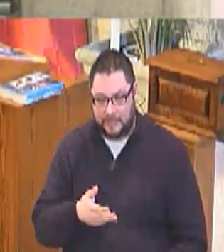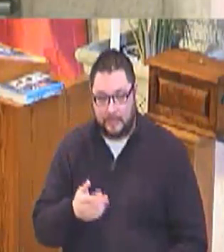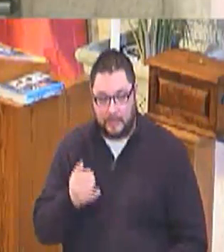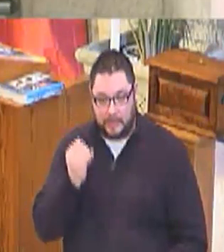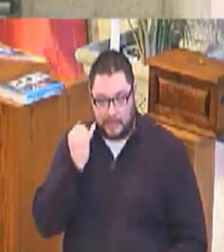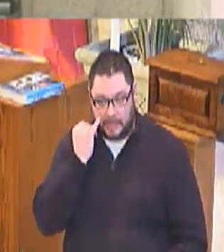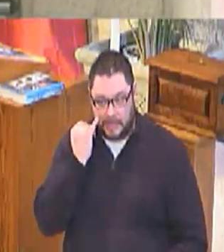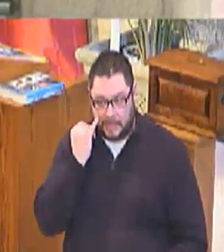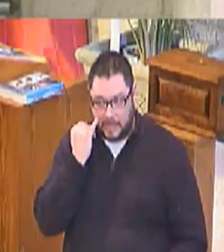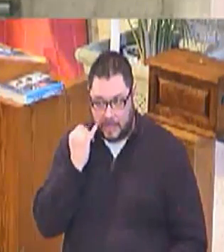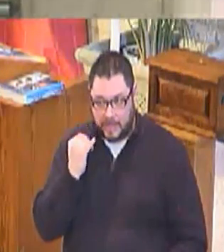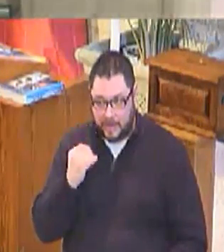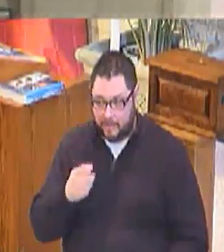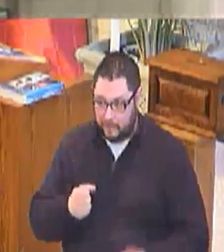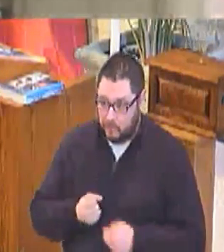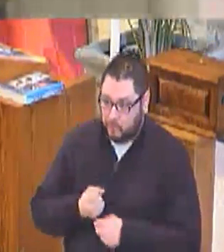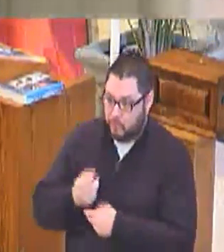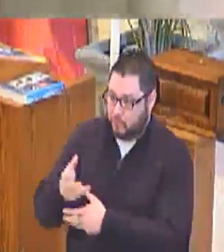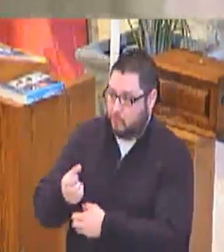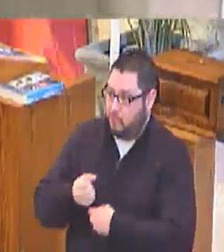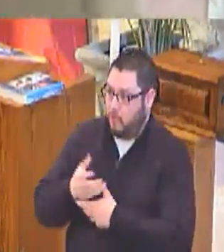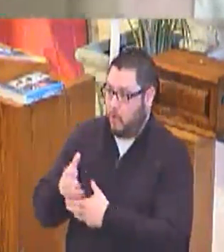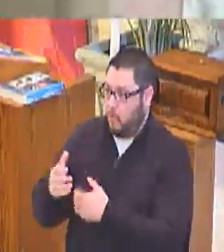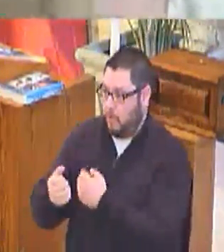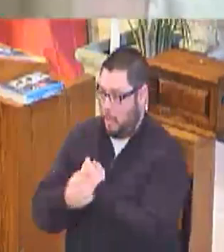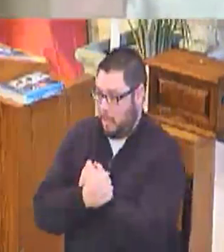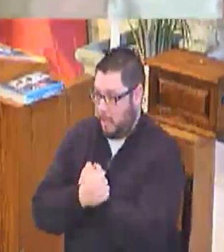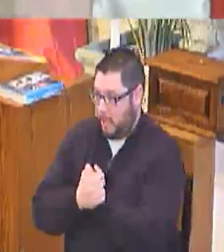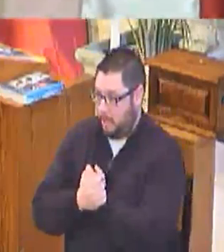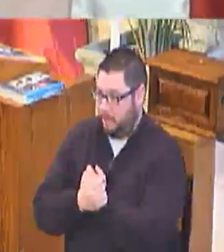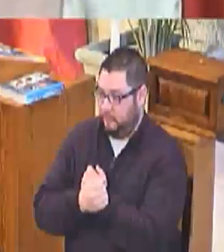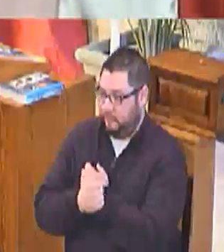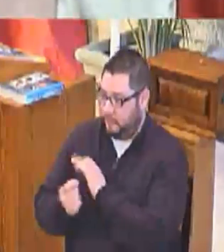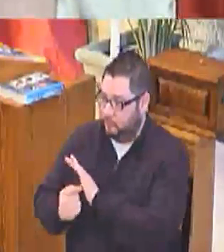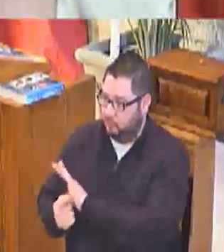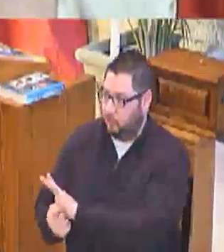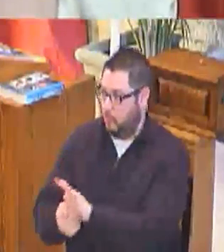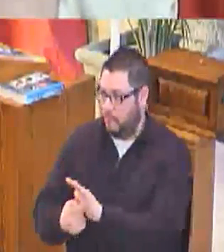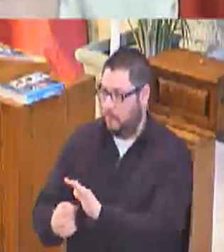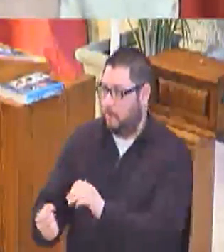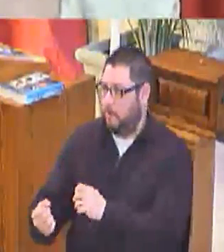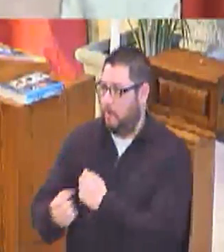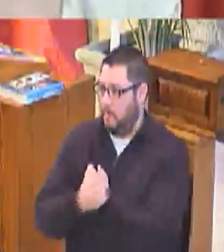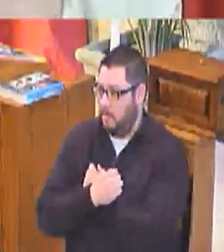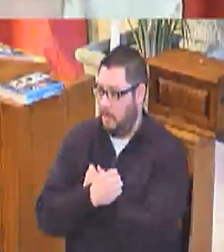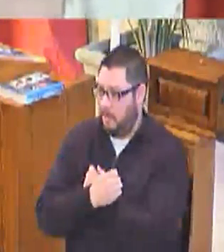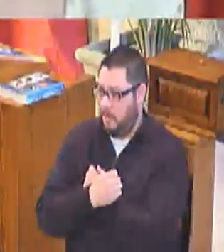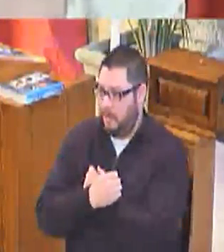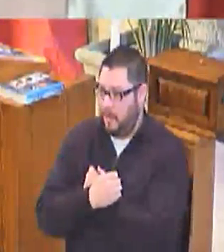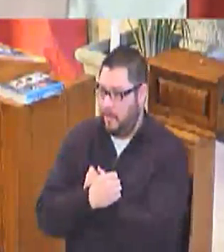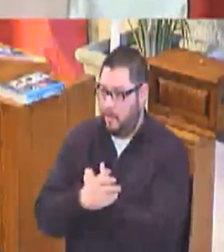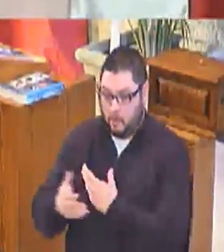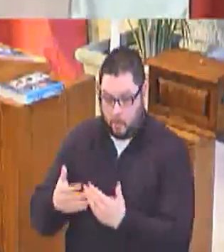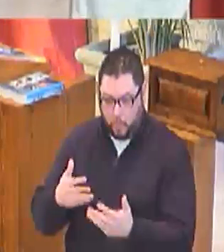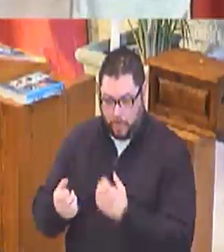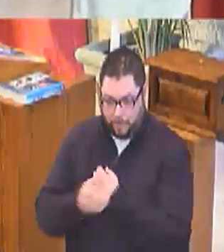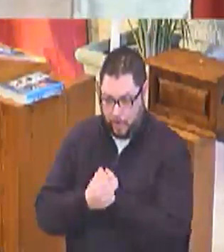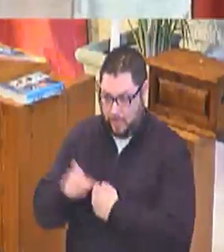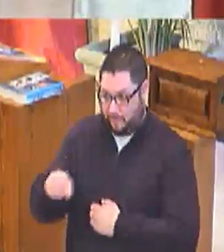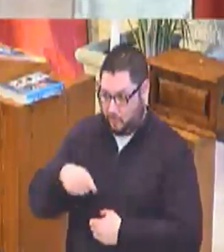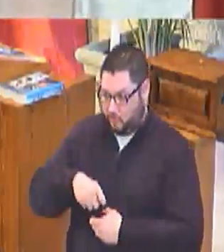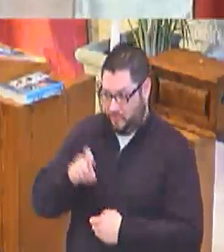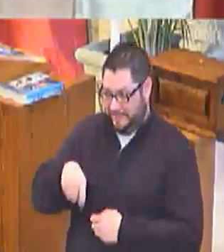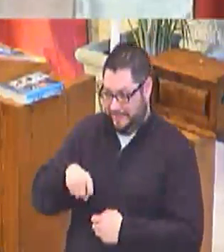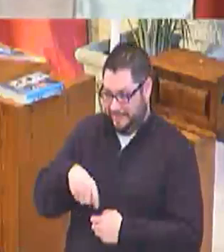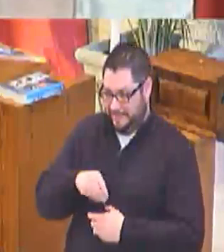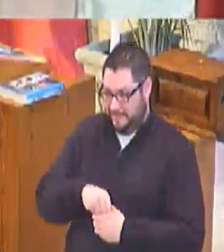as you put out love and be willing to express love, then the love that you need will come back